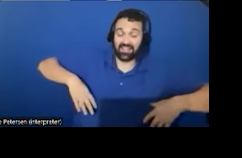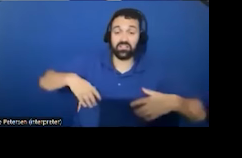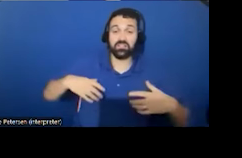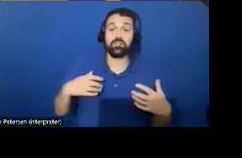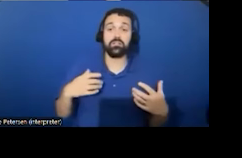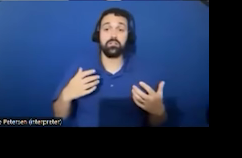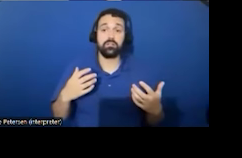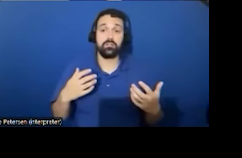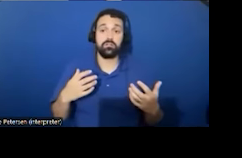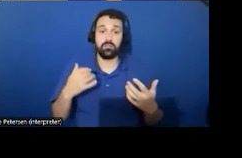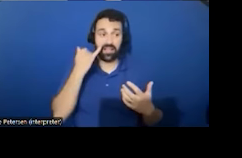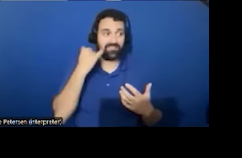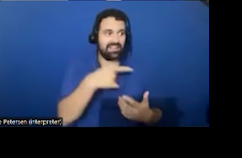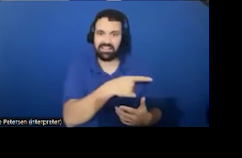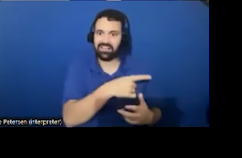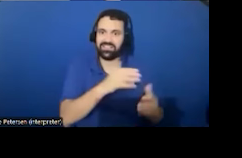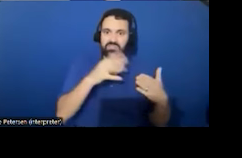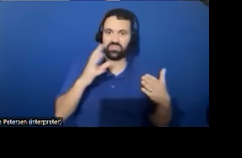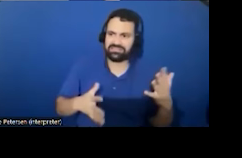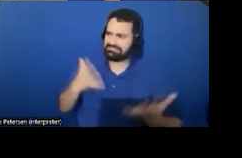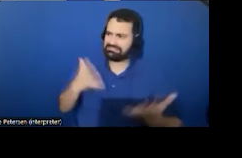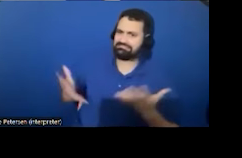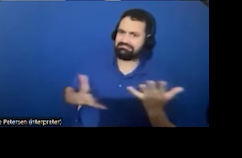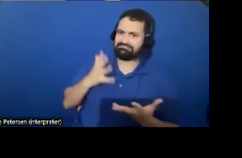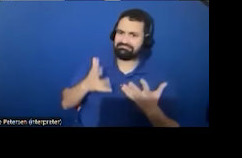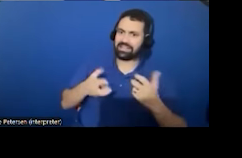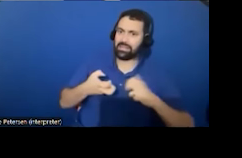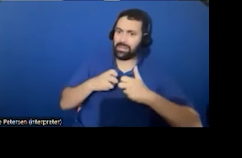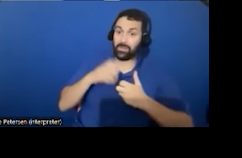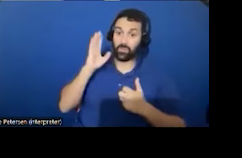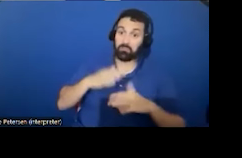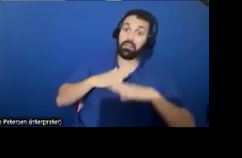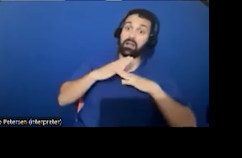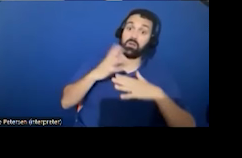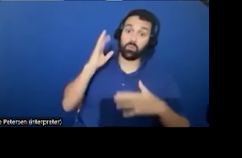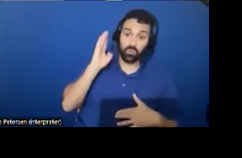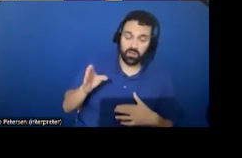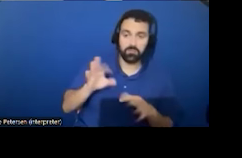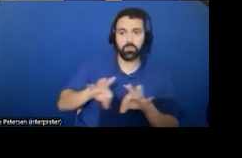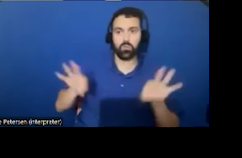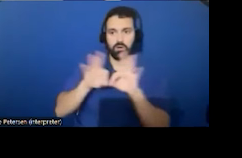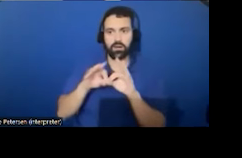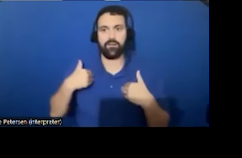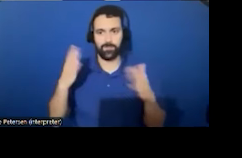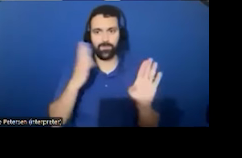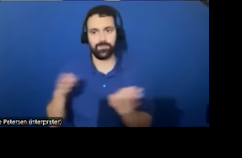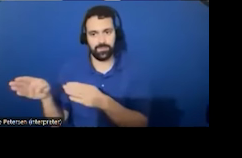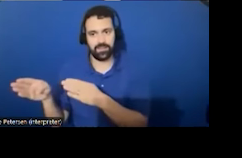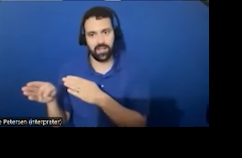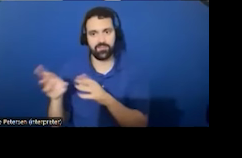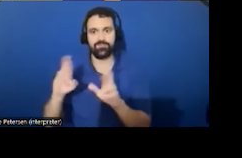a student, then you need to have an alternative in place for meeting the needs of those students.